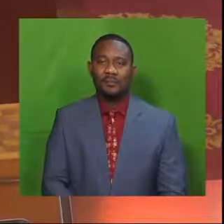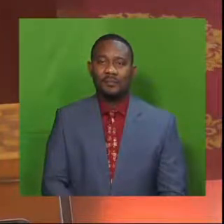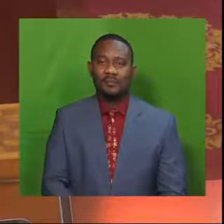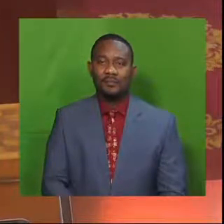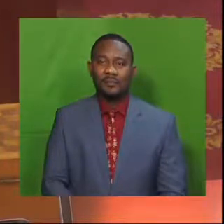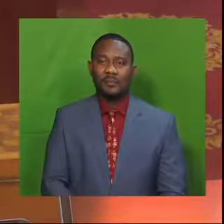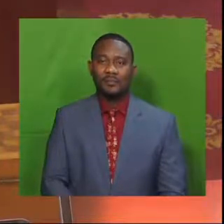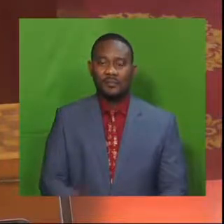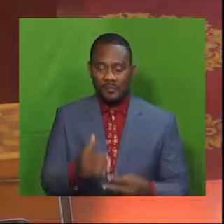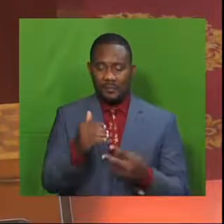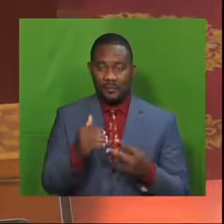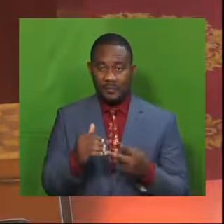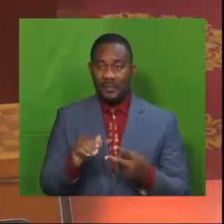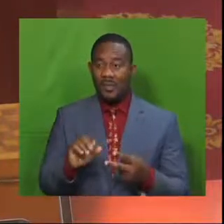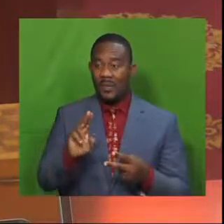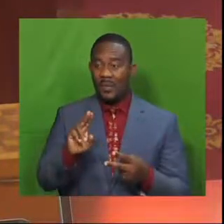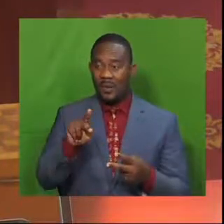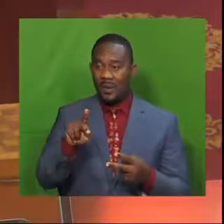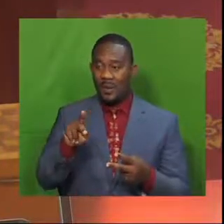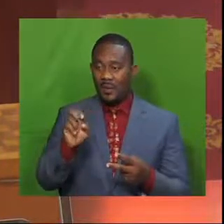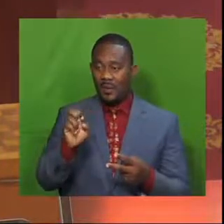for Upper Menya Krobo